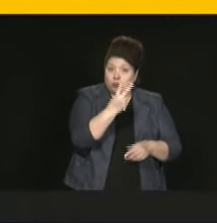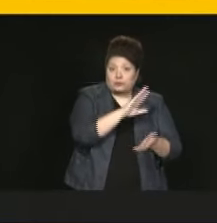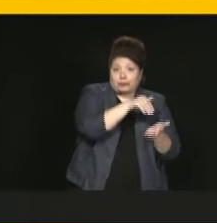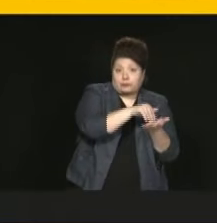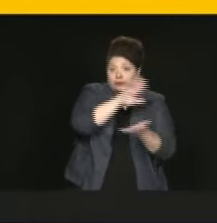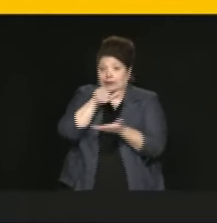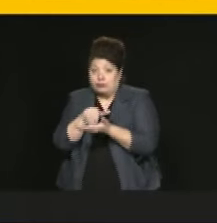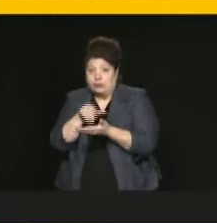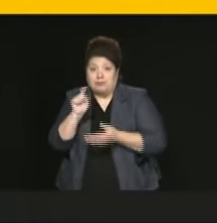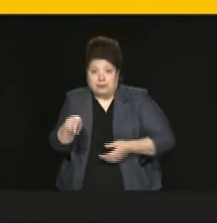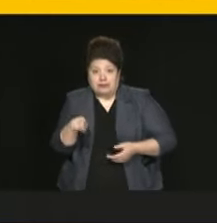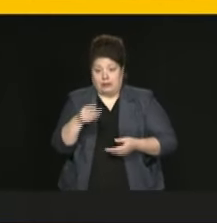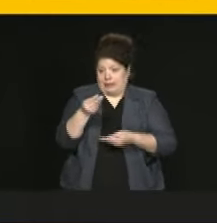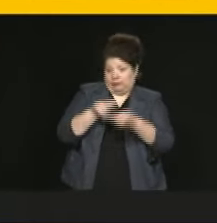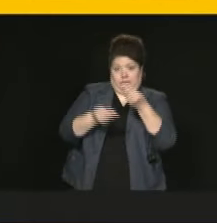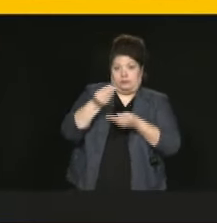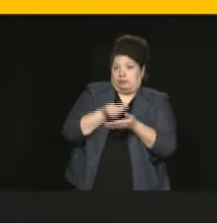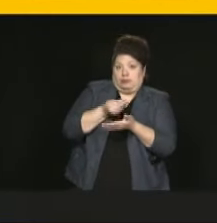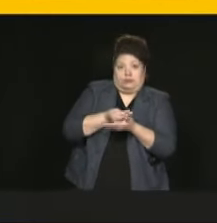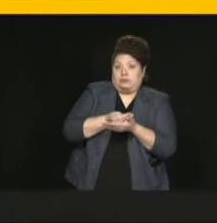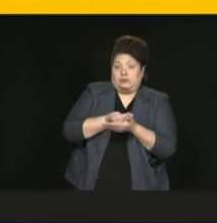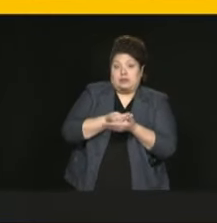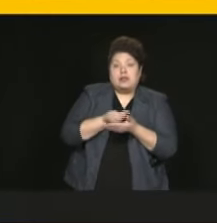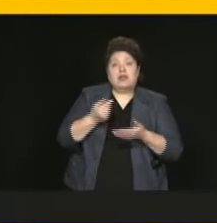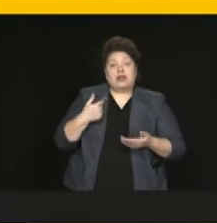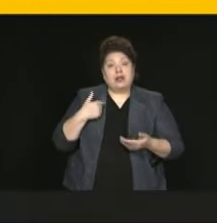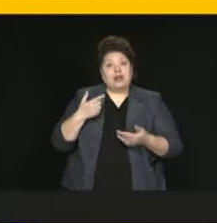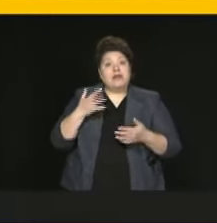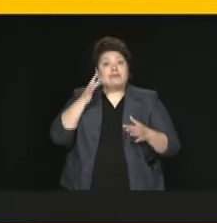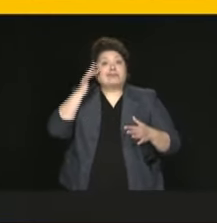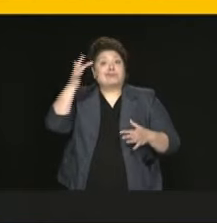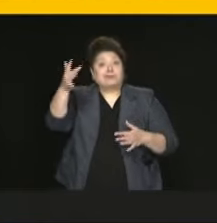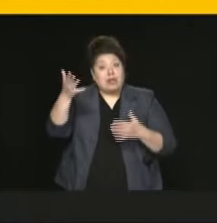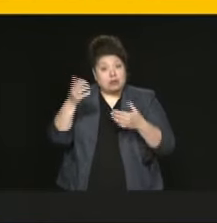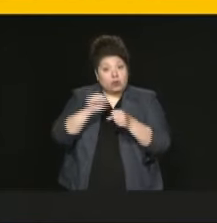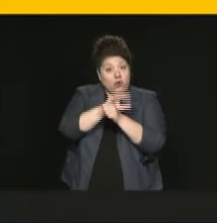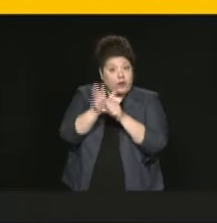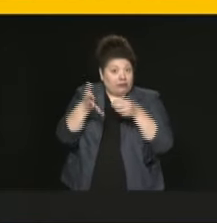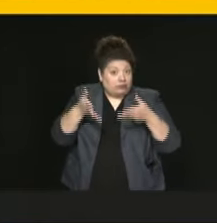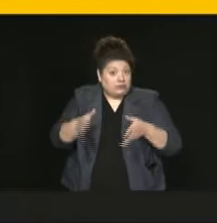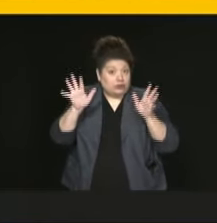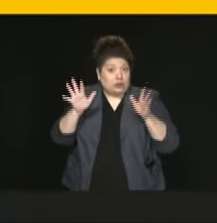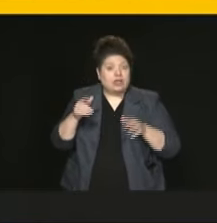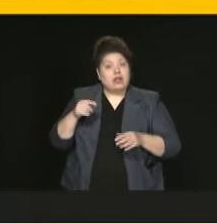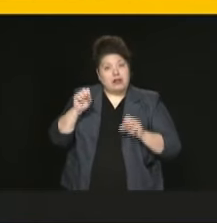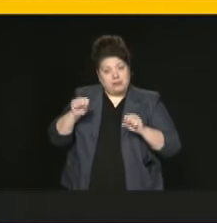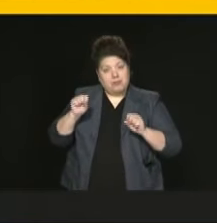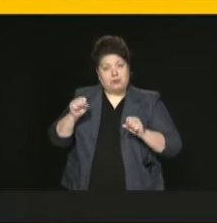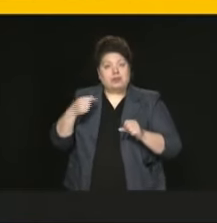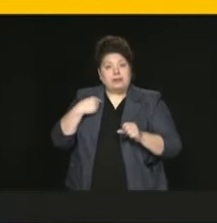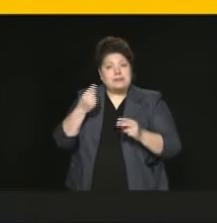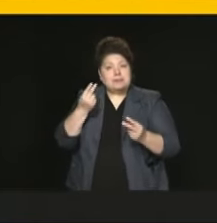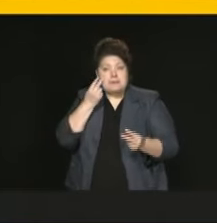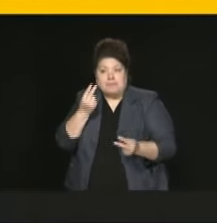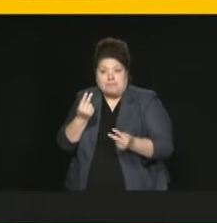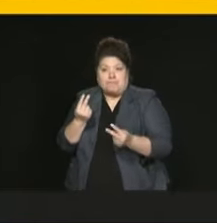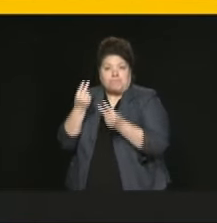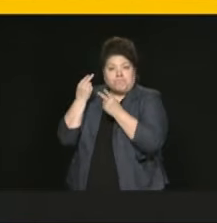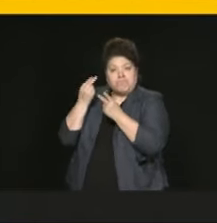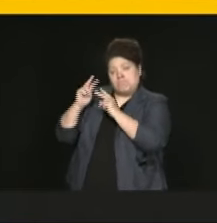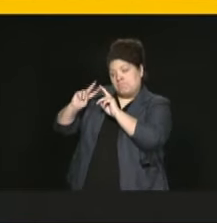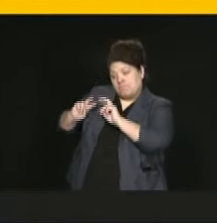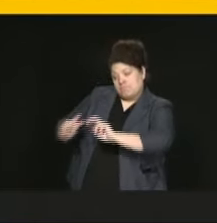think after all this is done, I think even as our minister has said, that there needs to be, I think, a national conversation about how we treat our elders, how